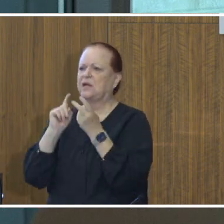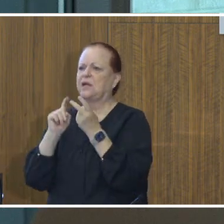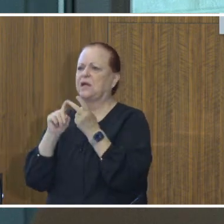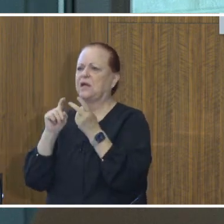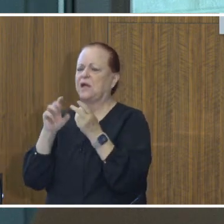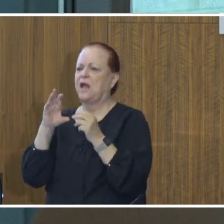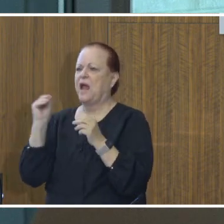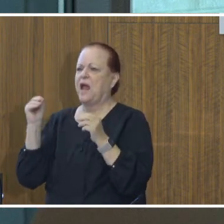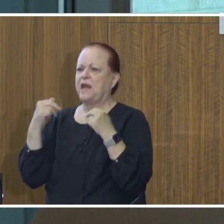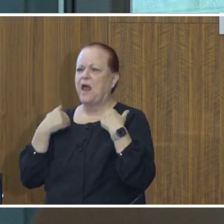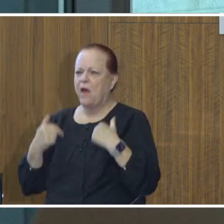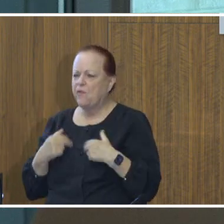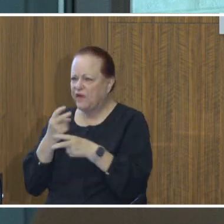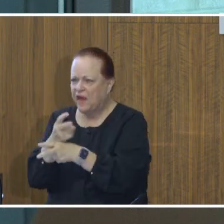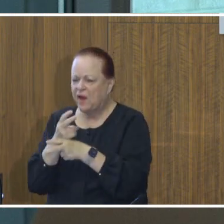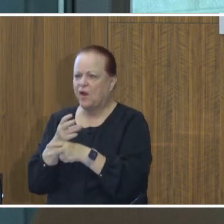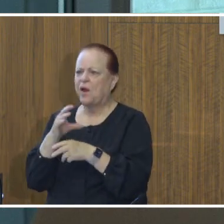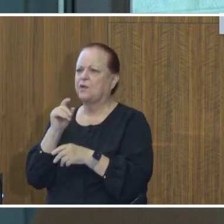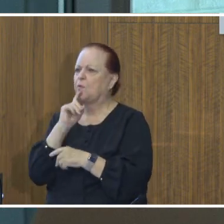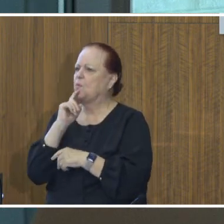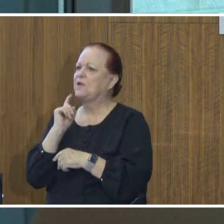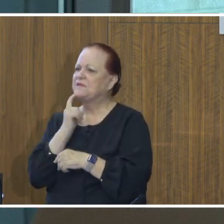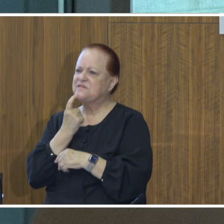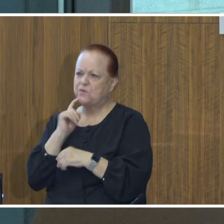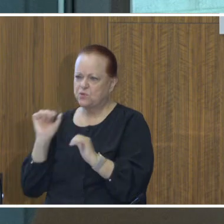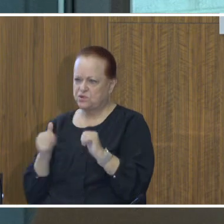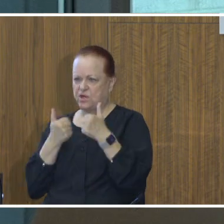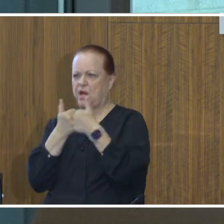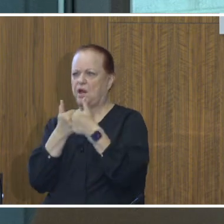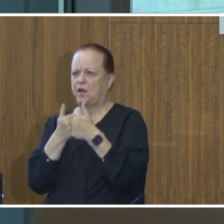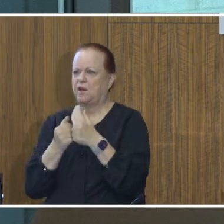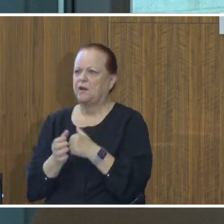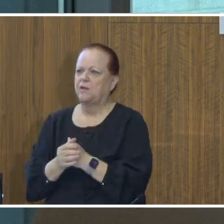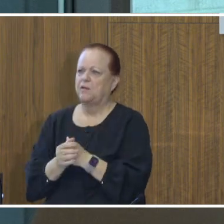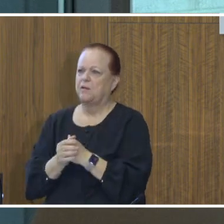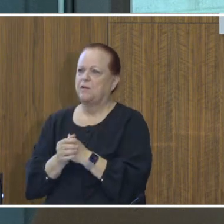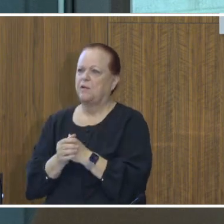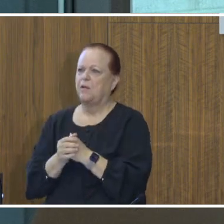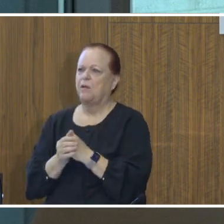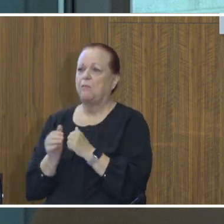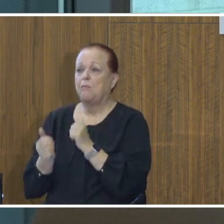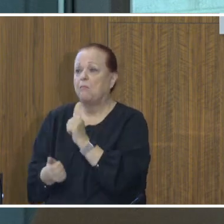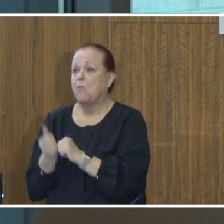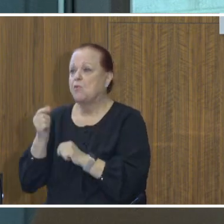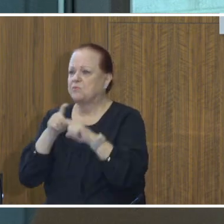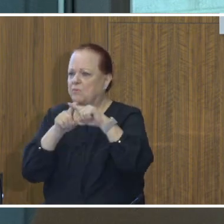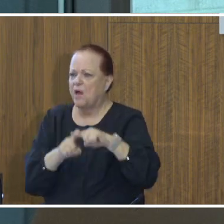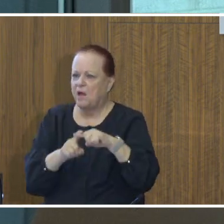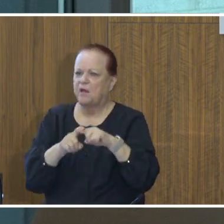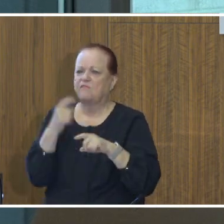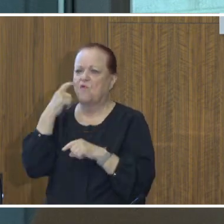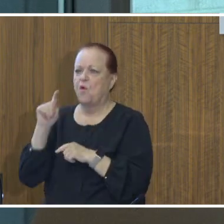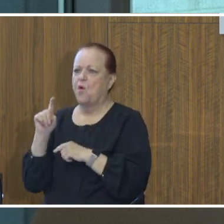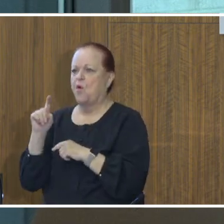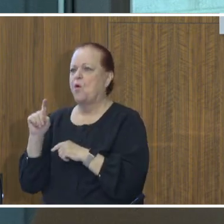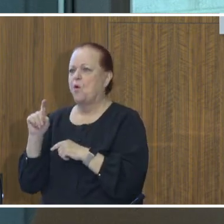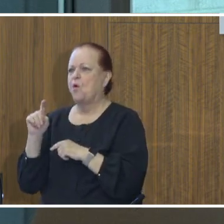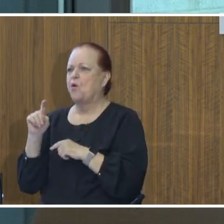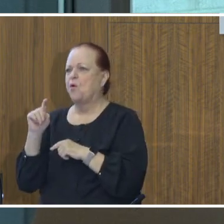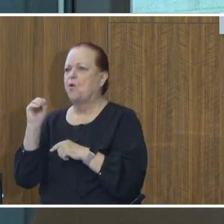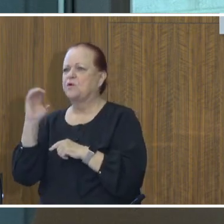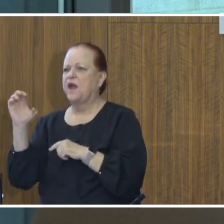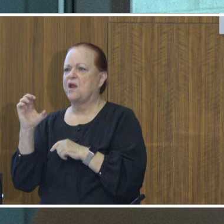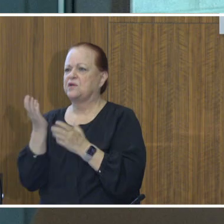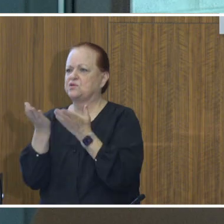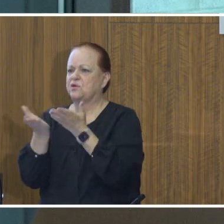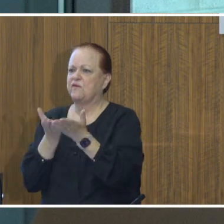challenges. These folks are really those who are most reliant on county services and have the most to lose if ignored